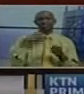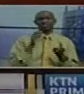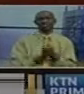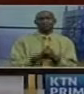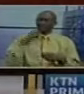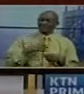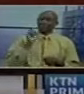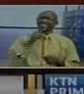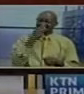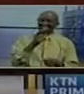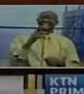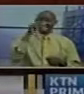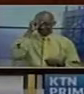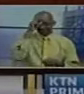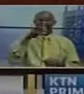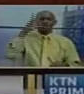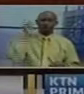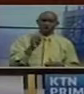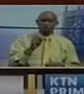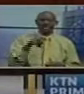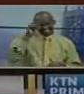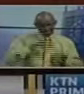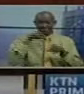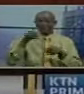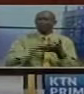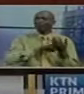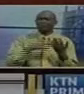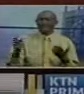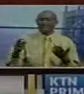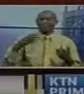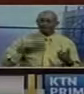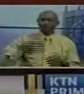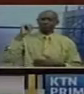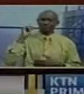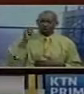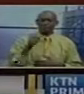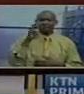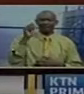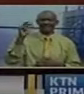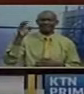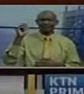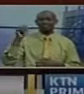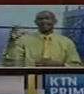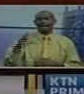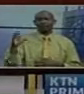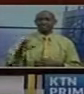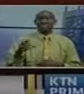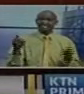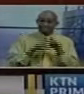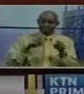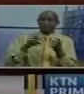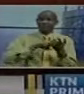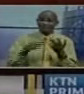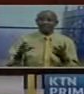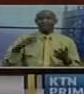must tell government in no uncertain times that you have failed the people of Marsabit County, just like you have